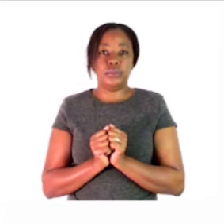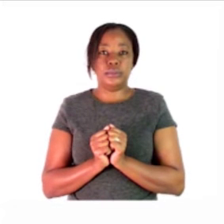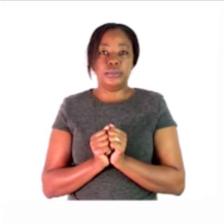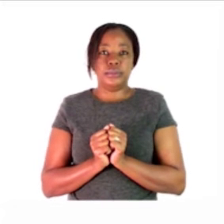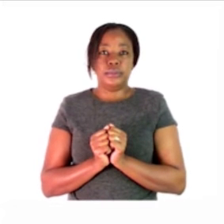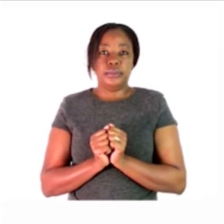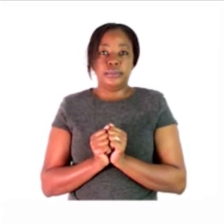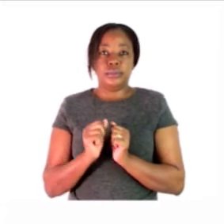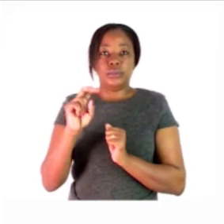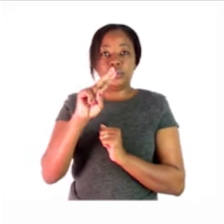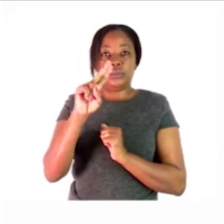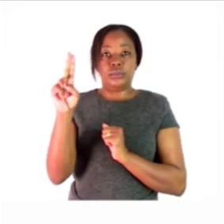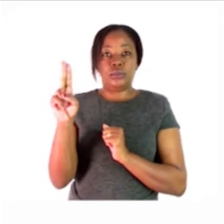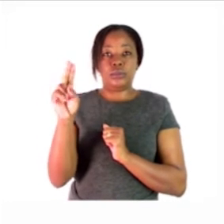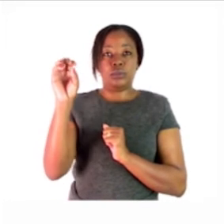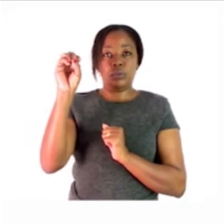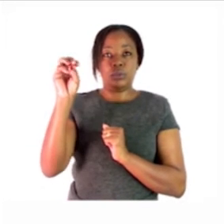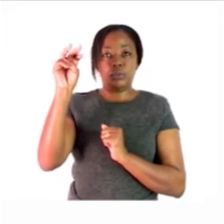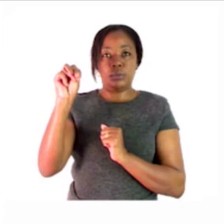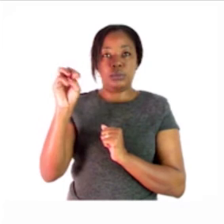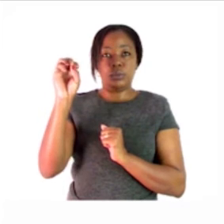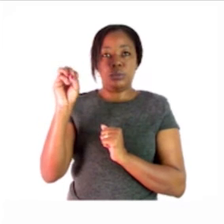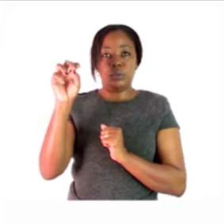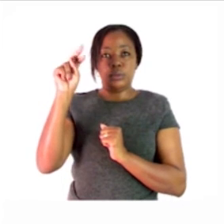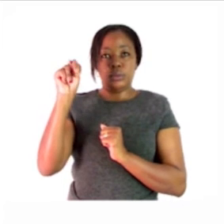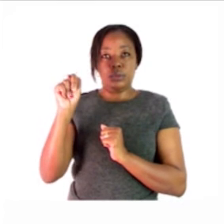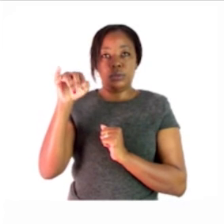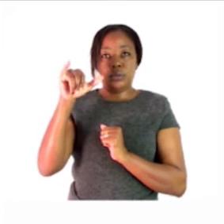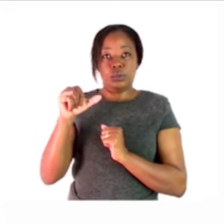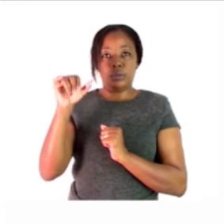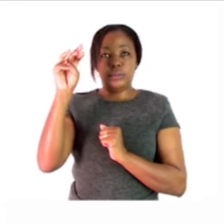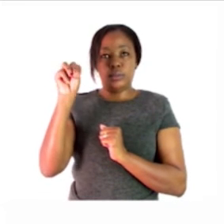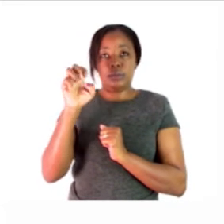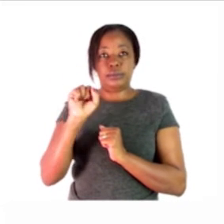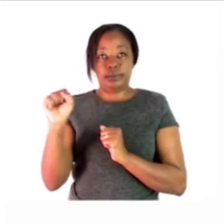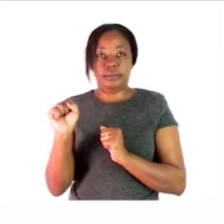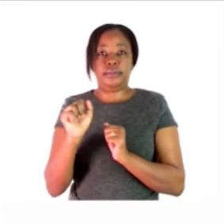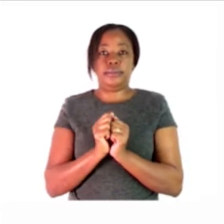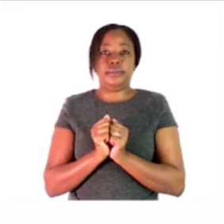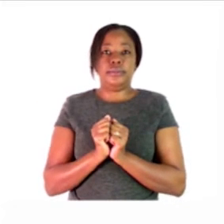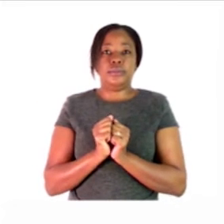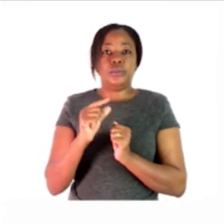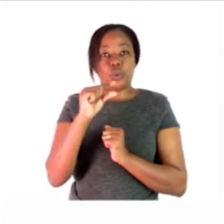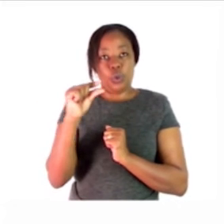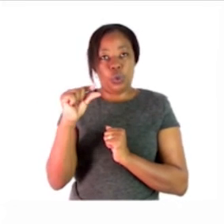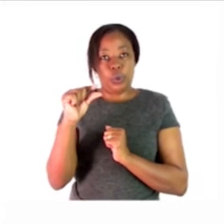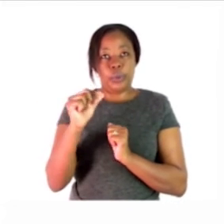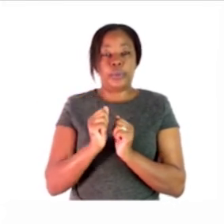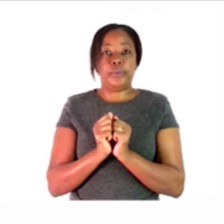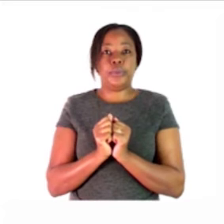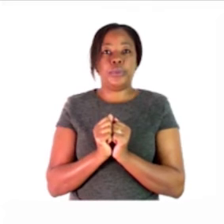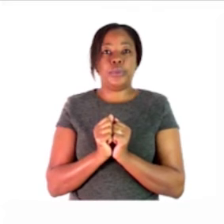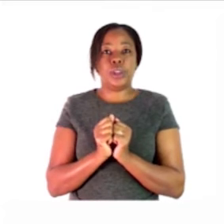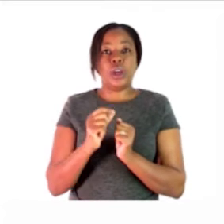Okay, we are going to look at the homonyms. All right, okay, the homonyms are two words that